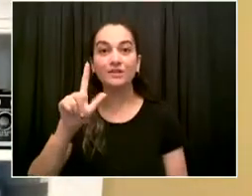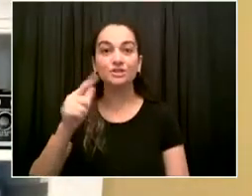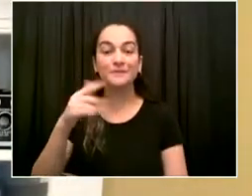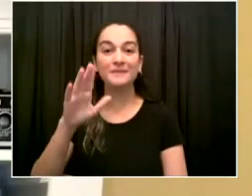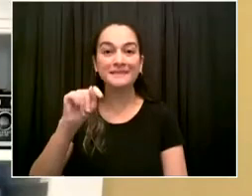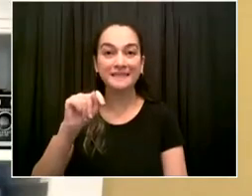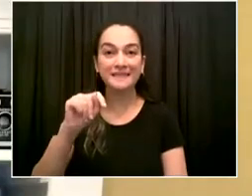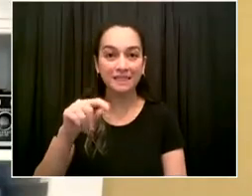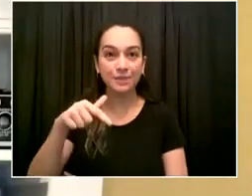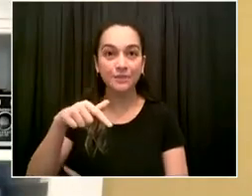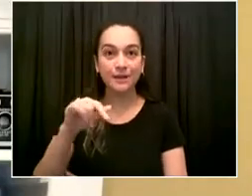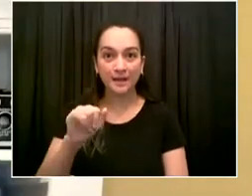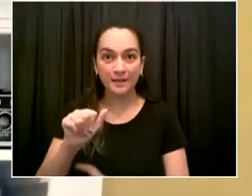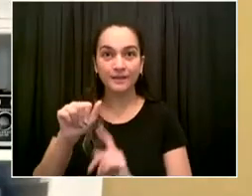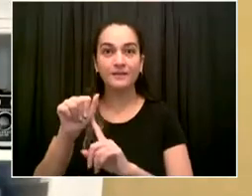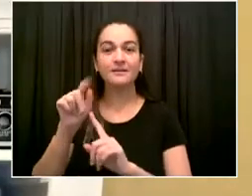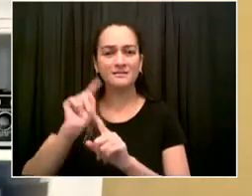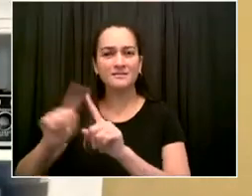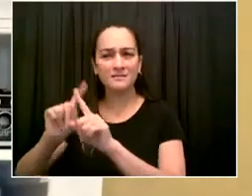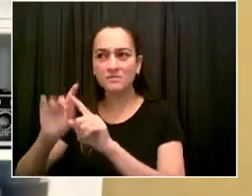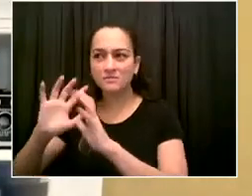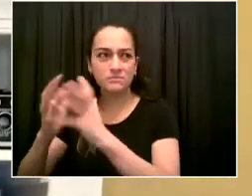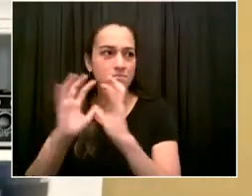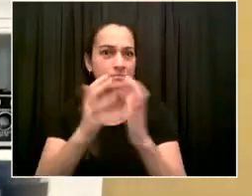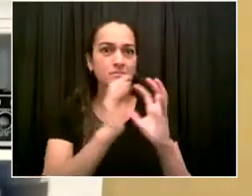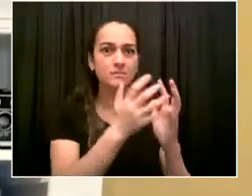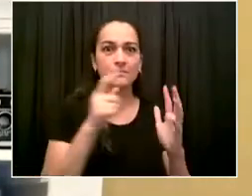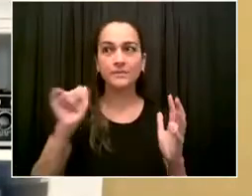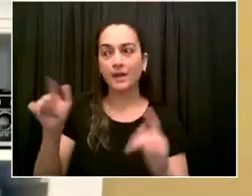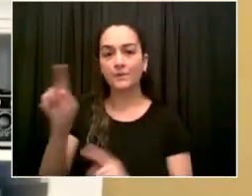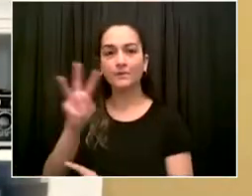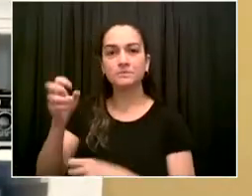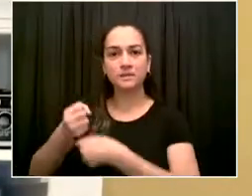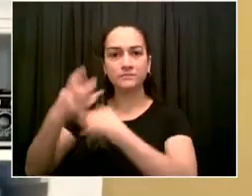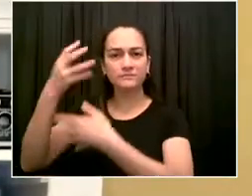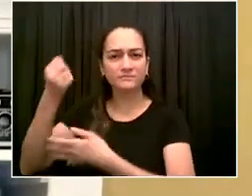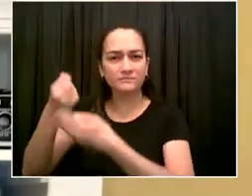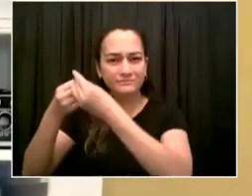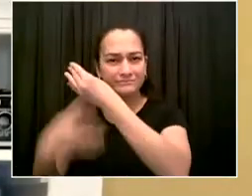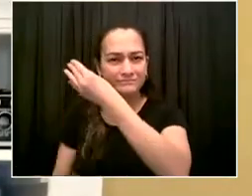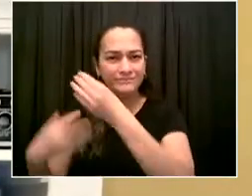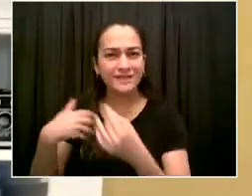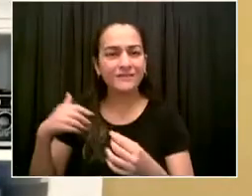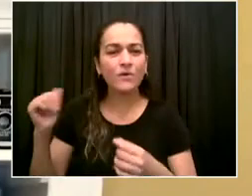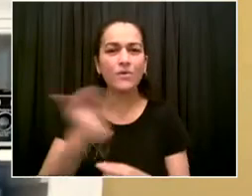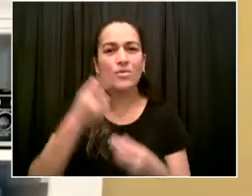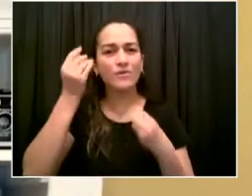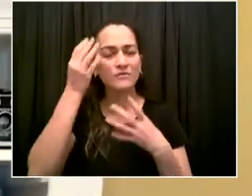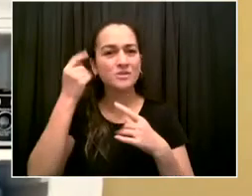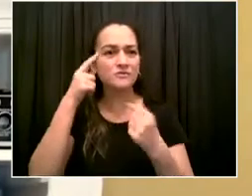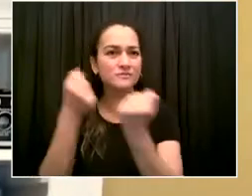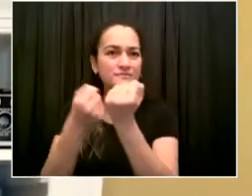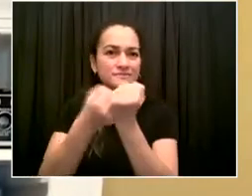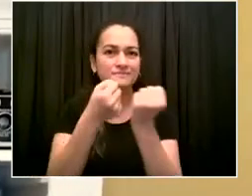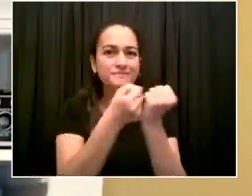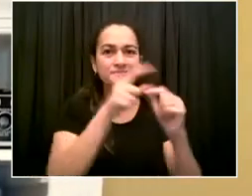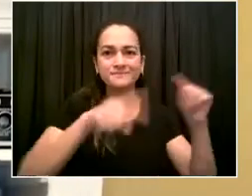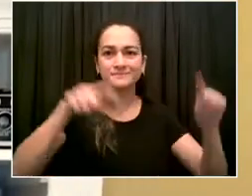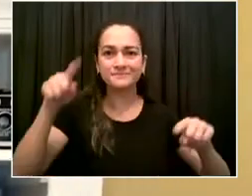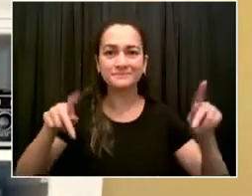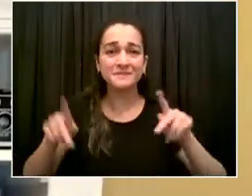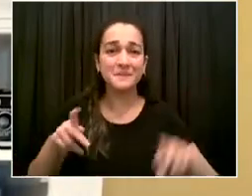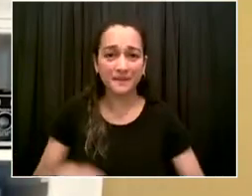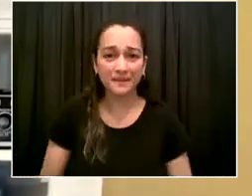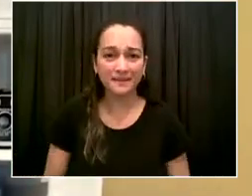be here with you. And we know that it's about building coalitions and working collaboratively, and it's all about community.